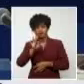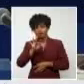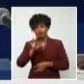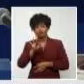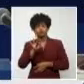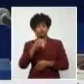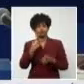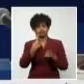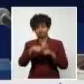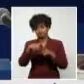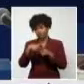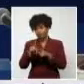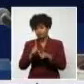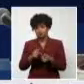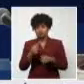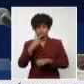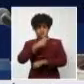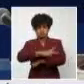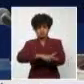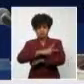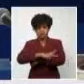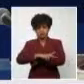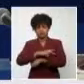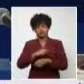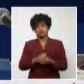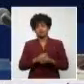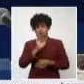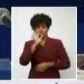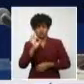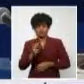with 7.08.